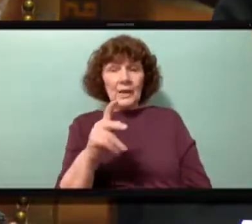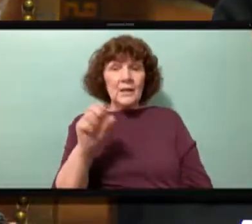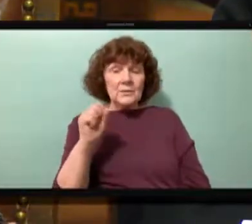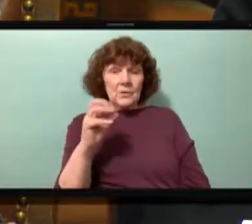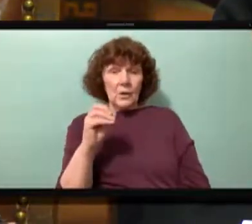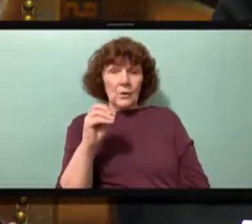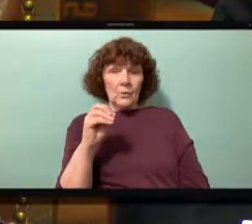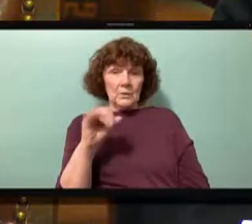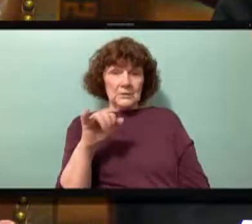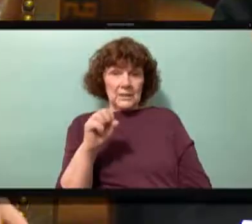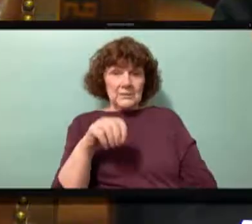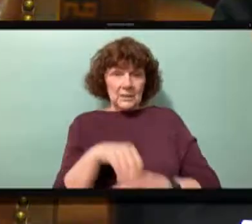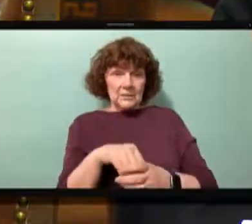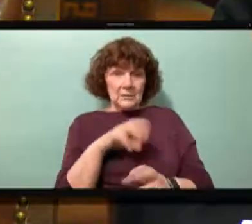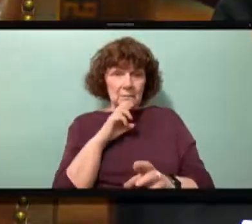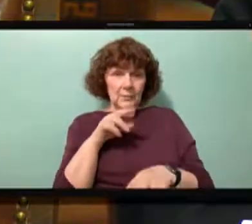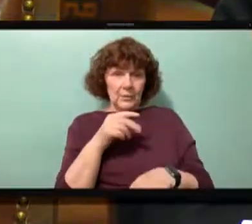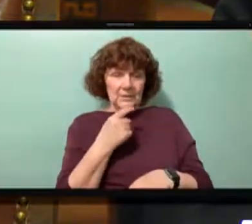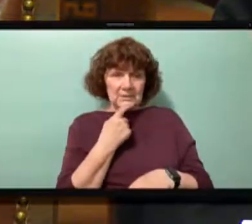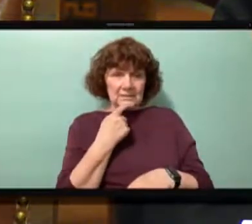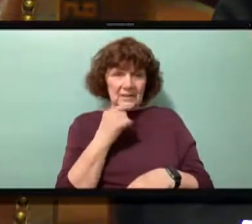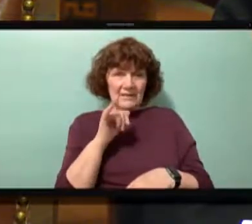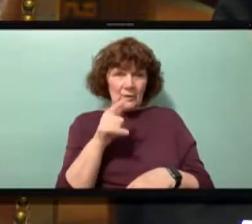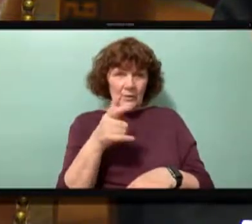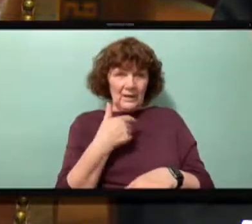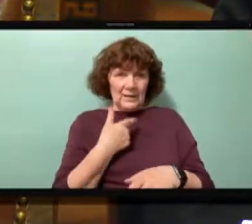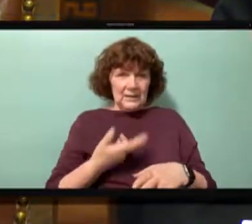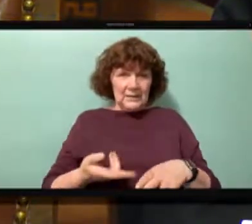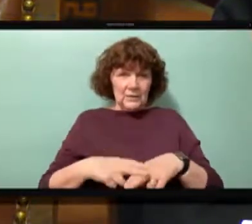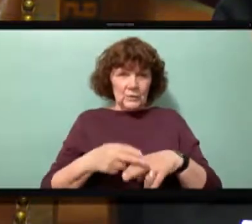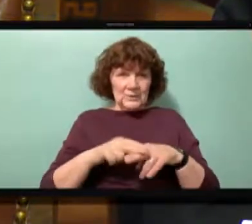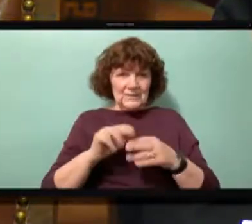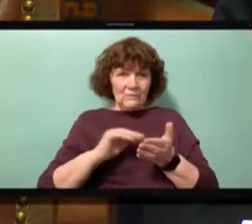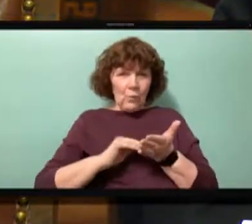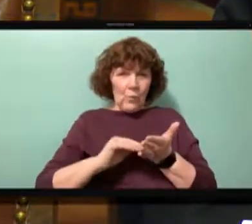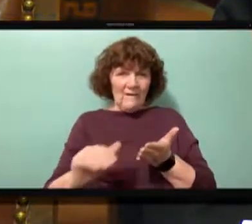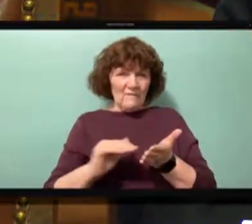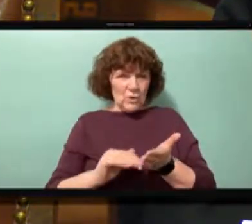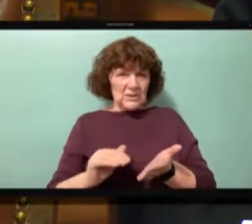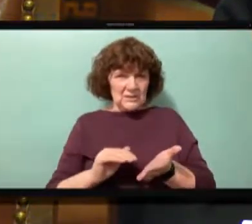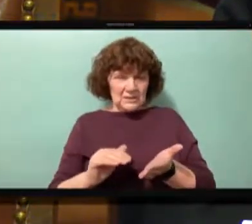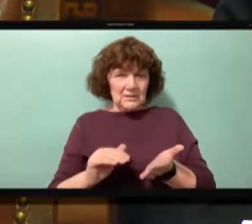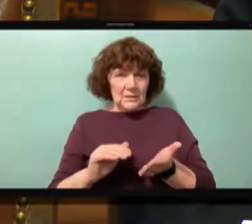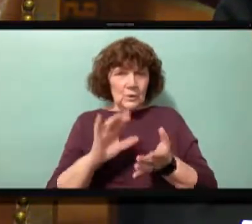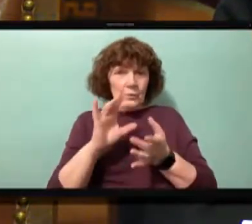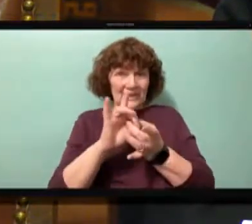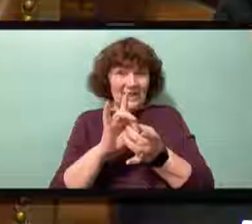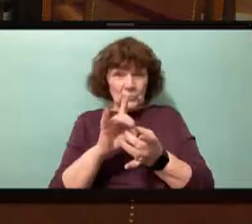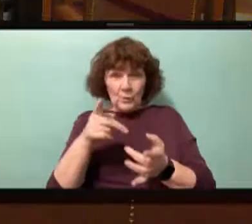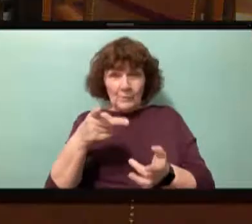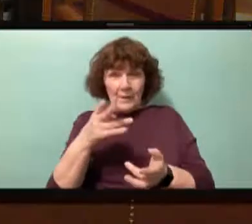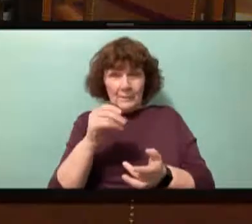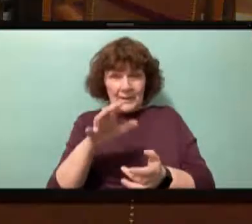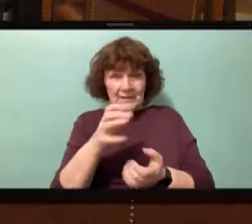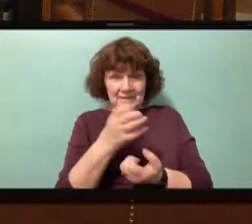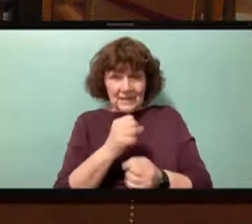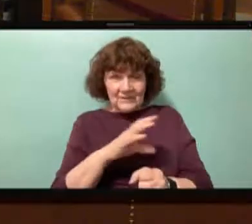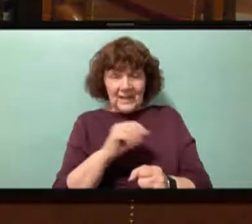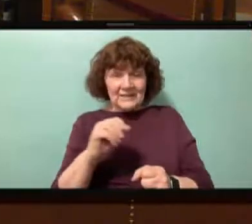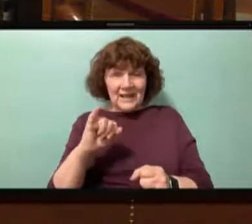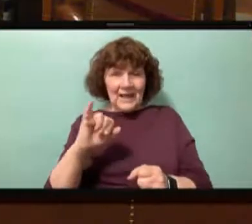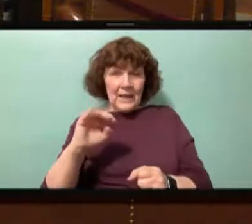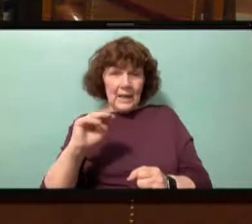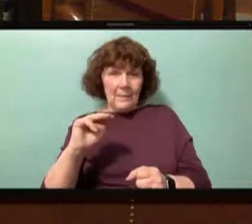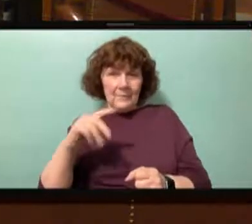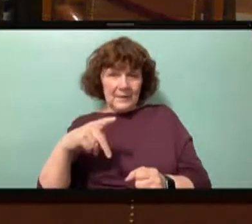in the report it said that there has been an increase in waivers, but that they're around public safety law and IMP. So I understand the IMP